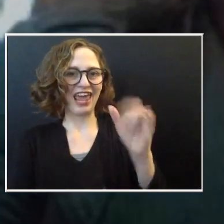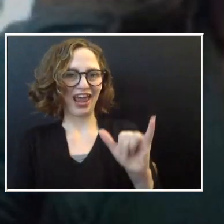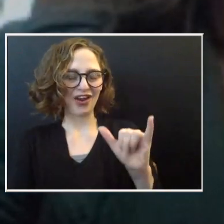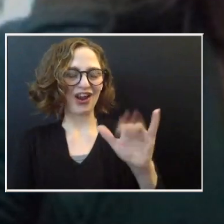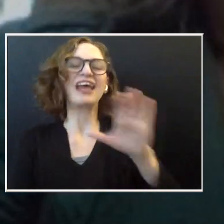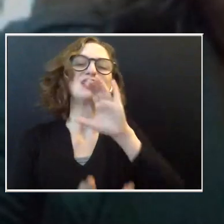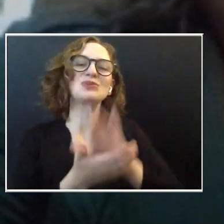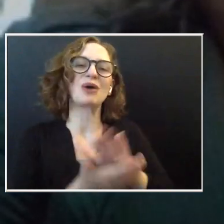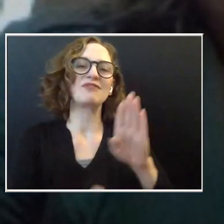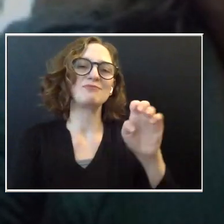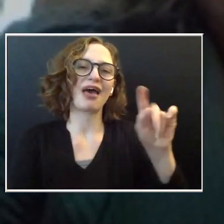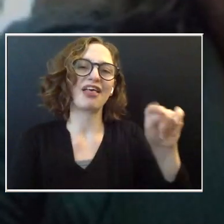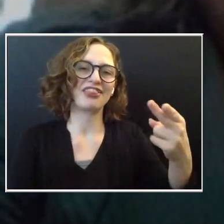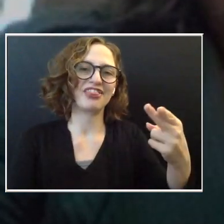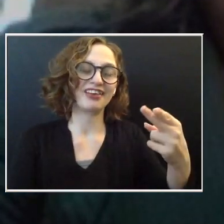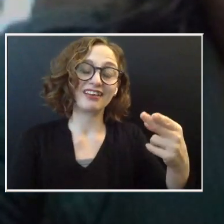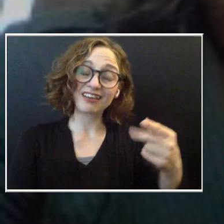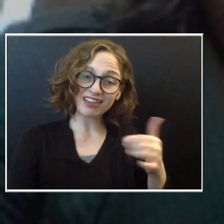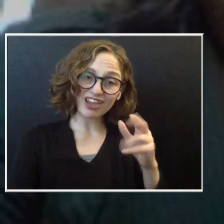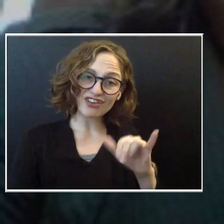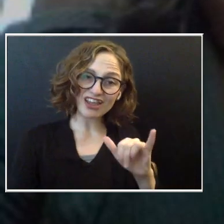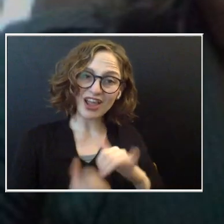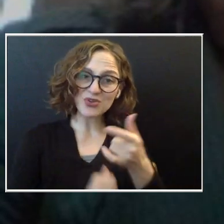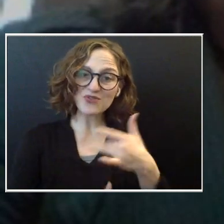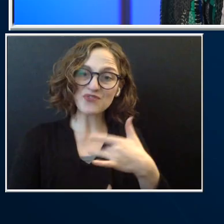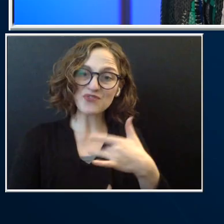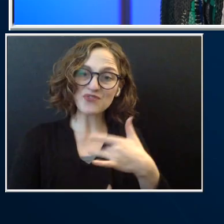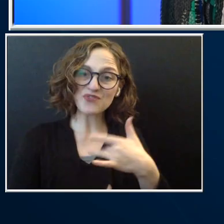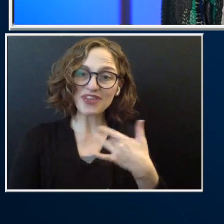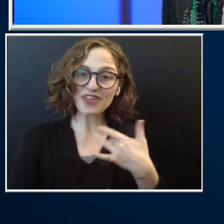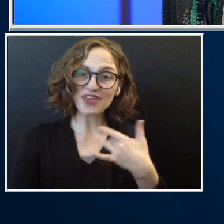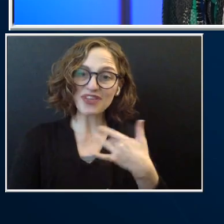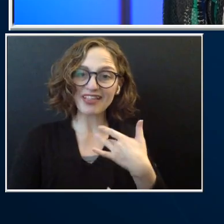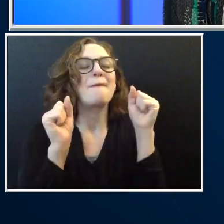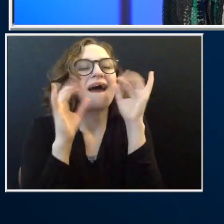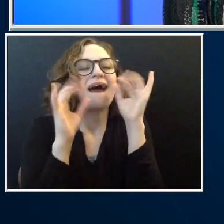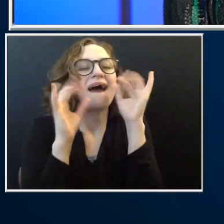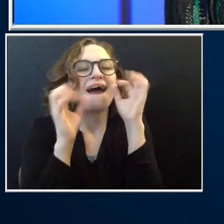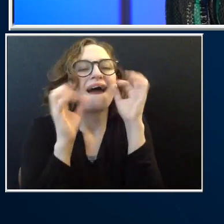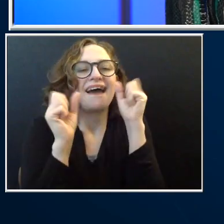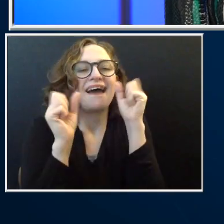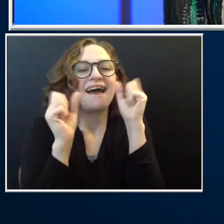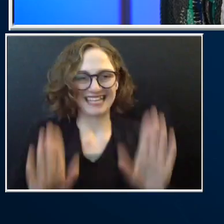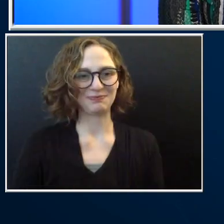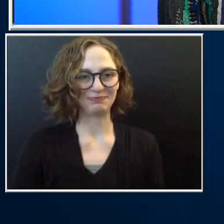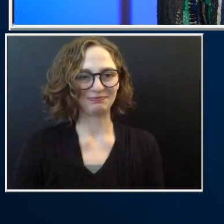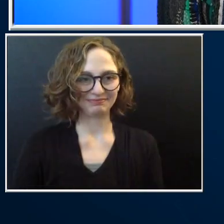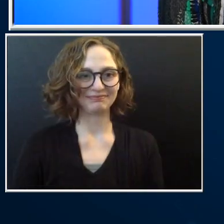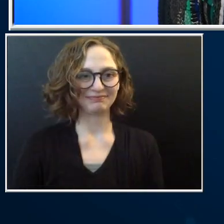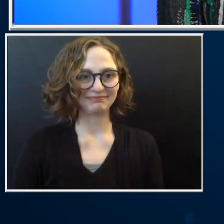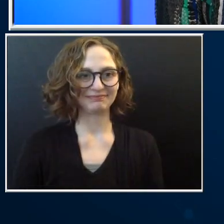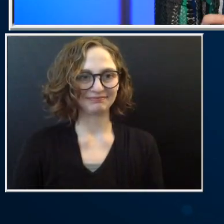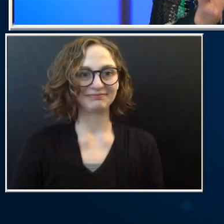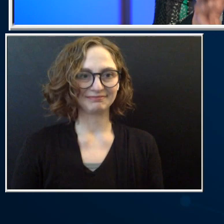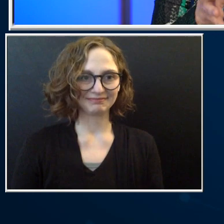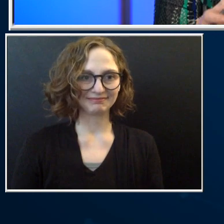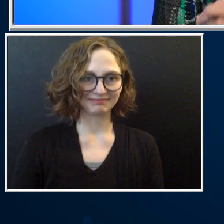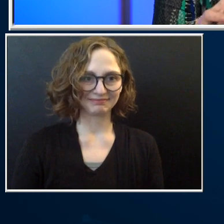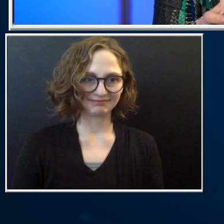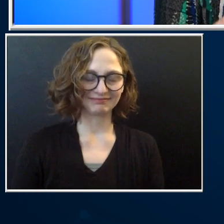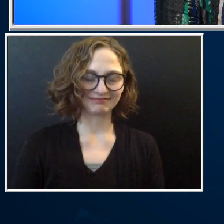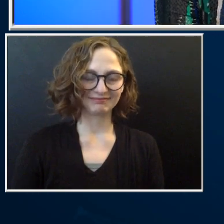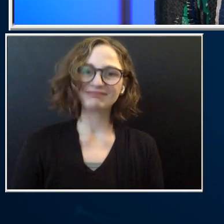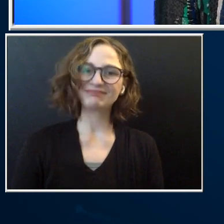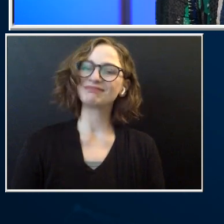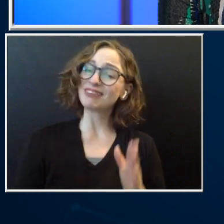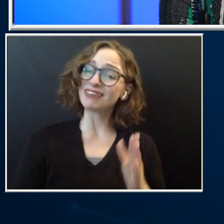I feel amazing, thank you. Love it. Amazing. You can't get much better. Beth, how great is it to have your Gary